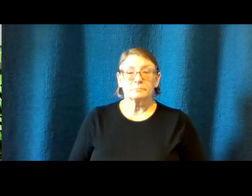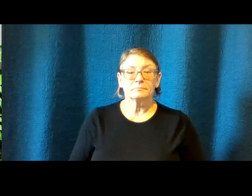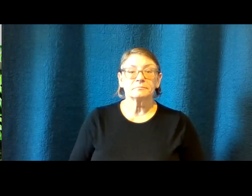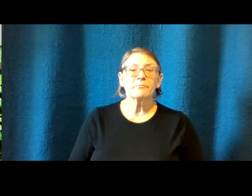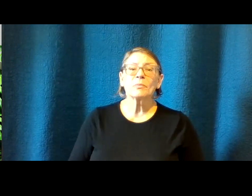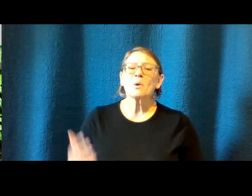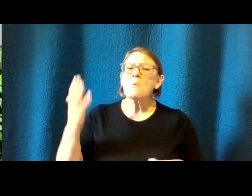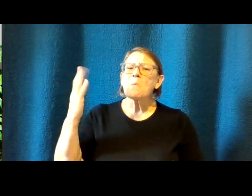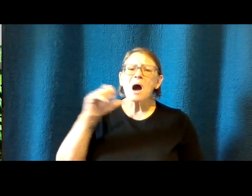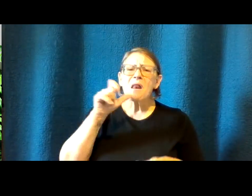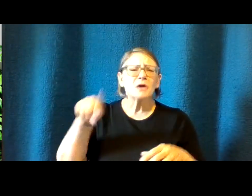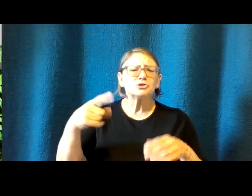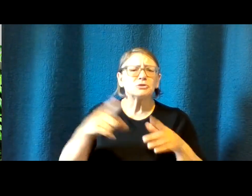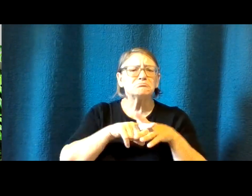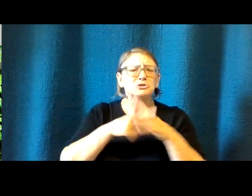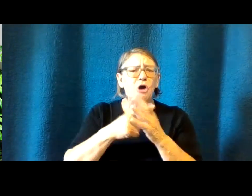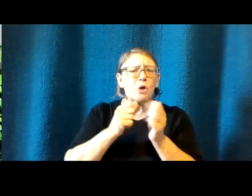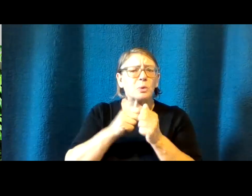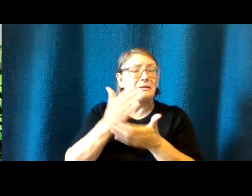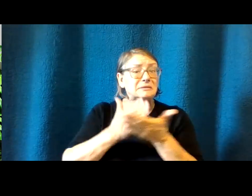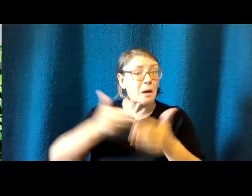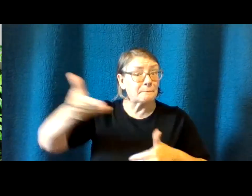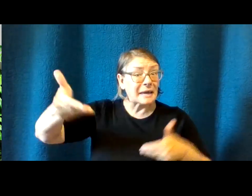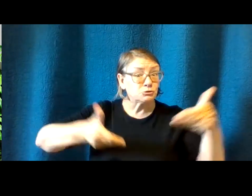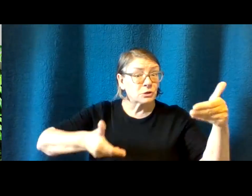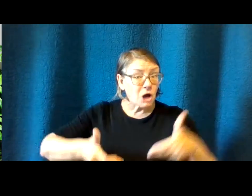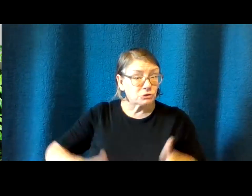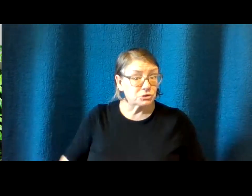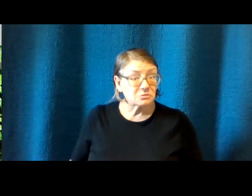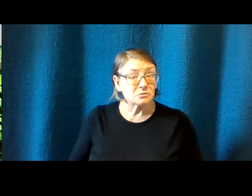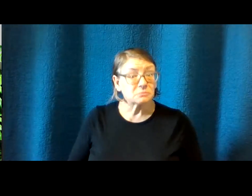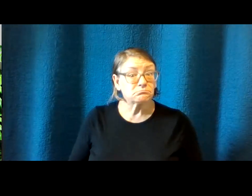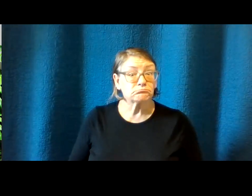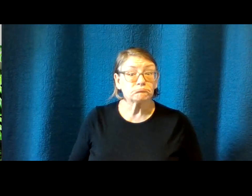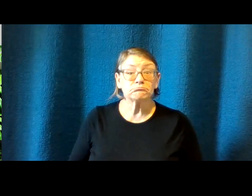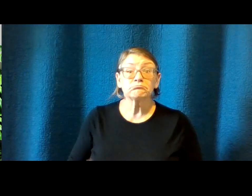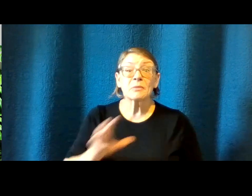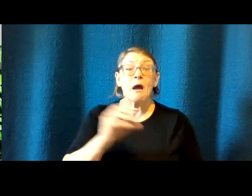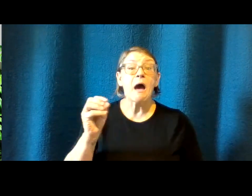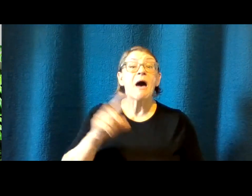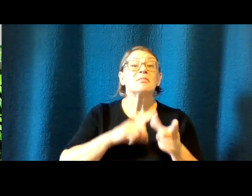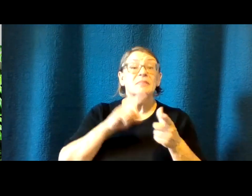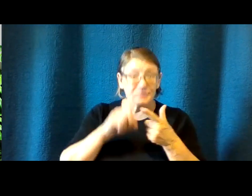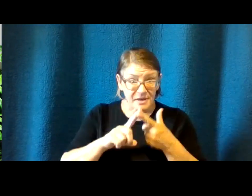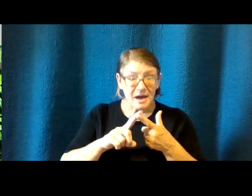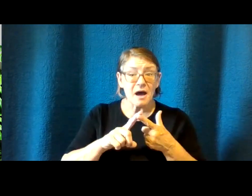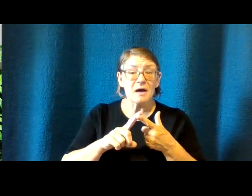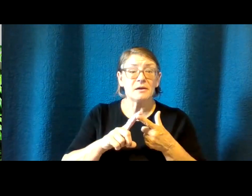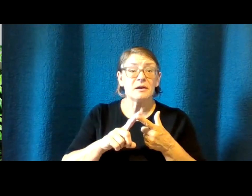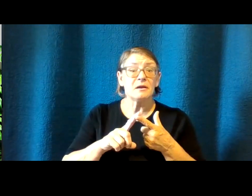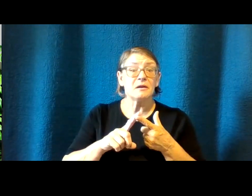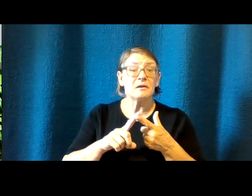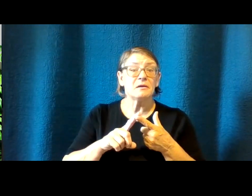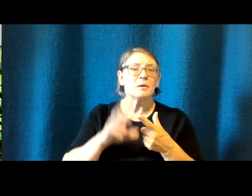So why don't we just start with some introductions, and then we will, like I said,